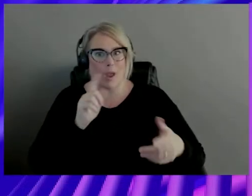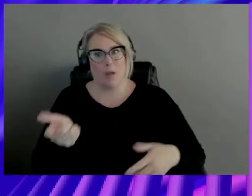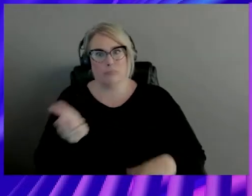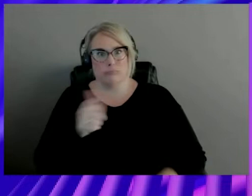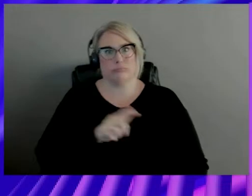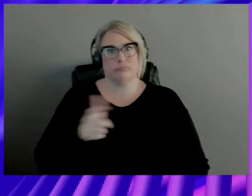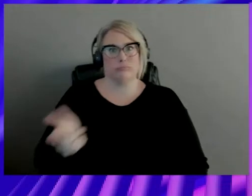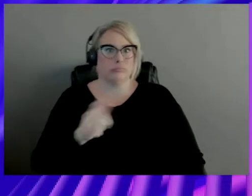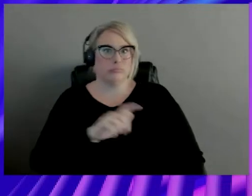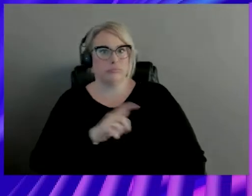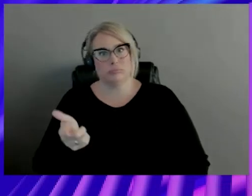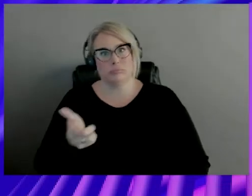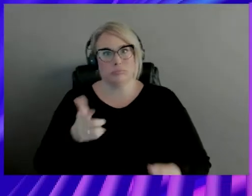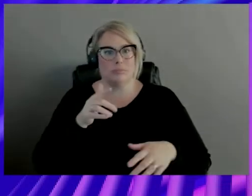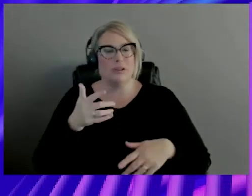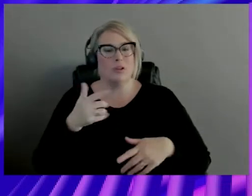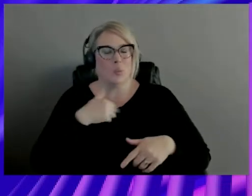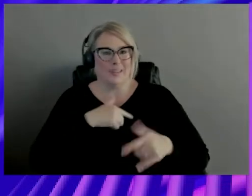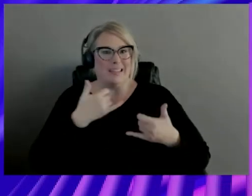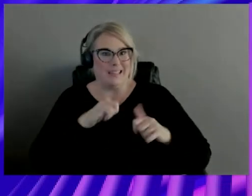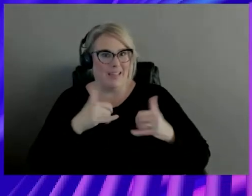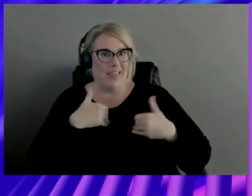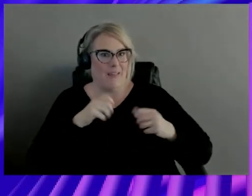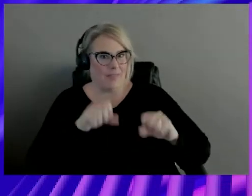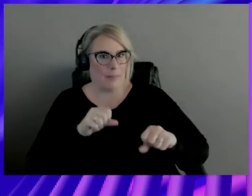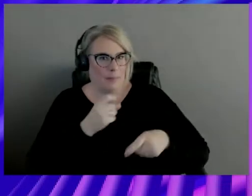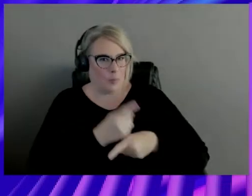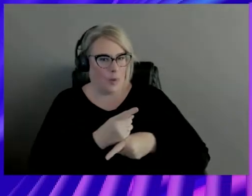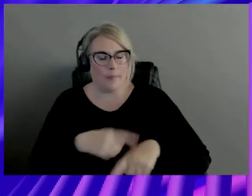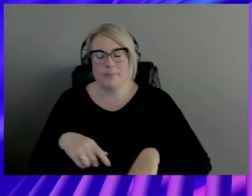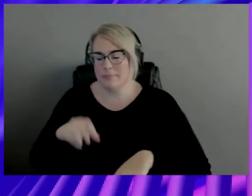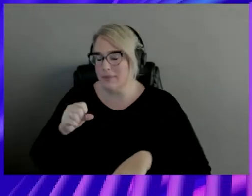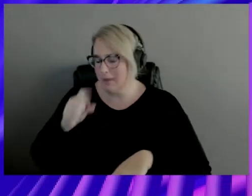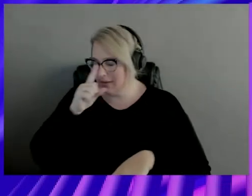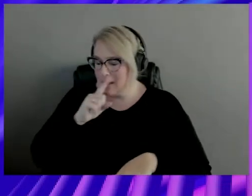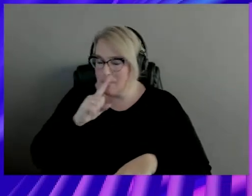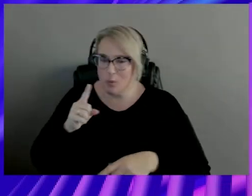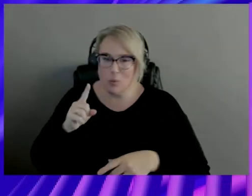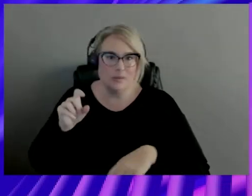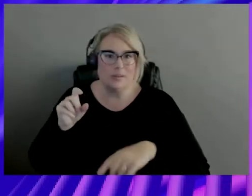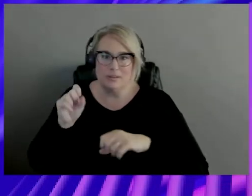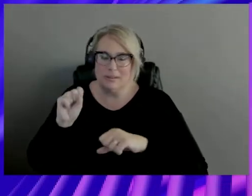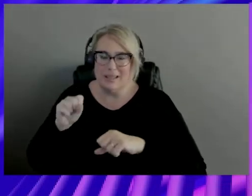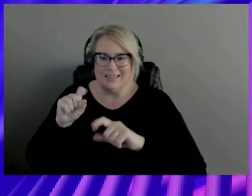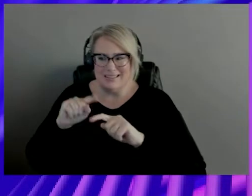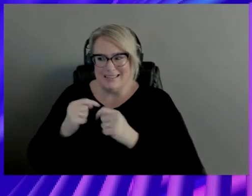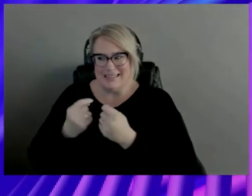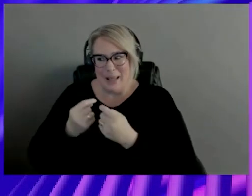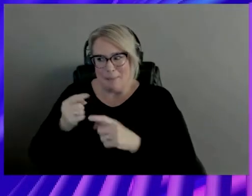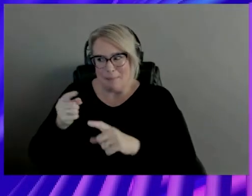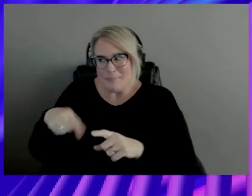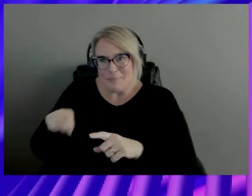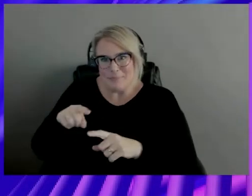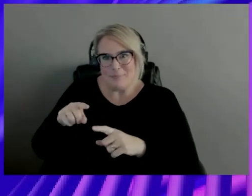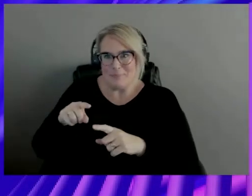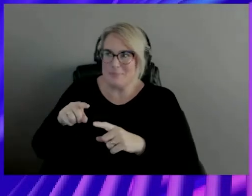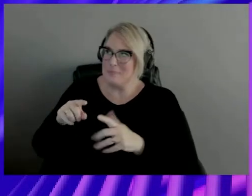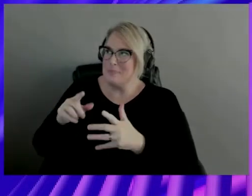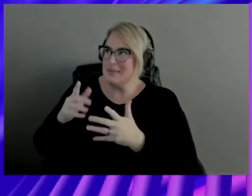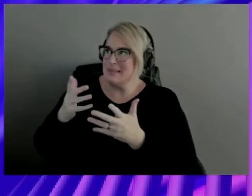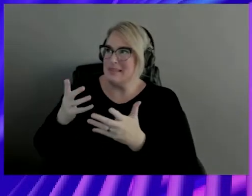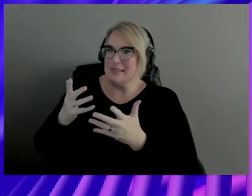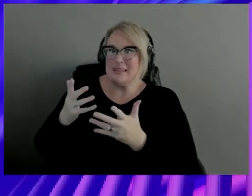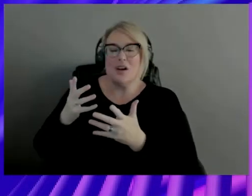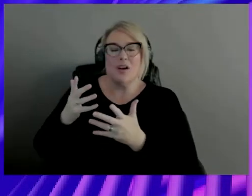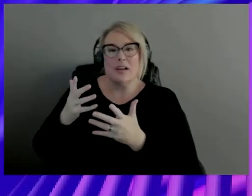the CLI. So we've still got that capability. Yep. Absolutely. I mean, that's important, right? Teams are, the days of everyone on a team all